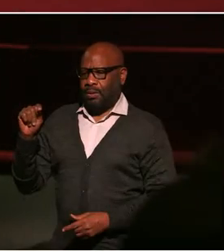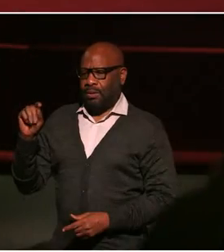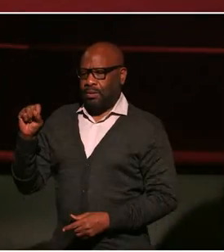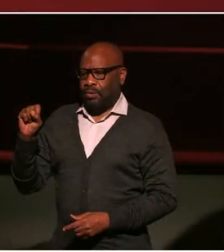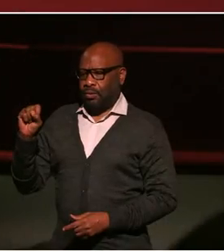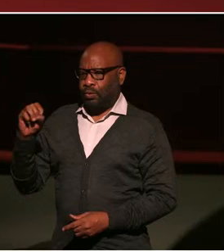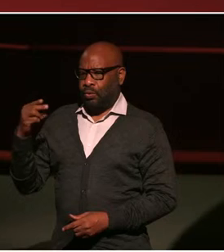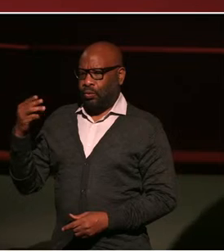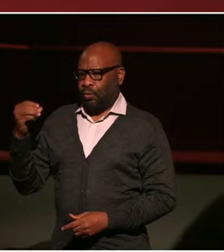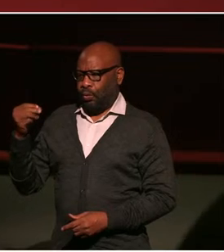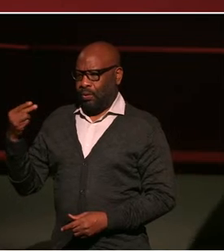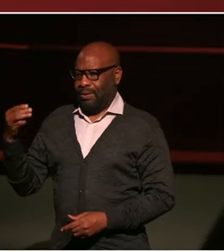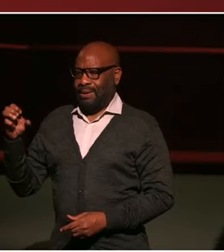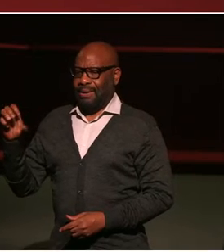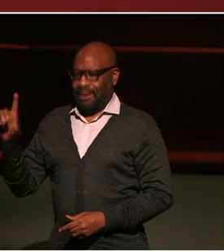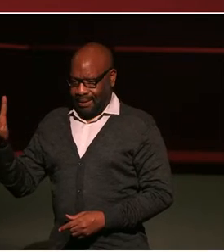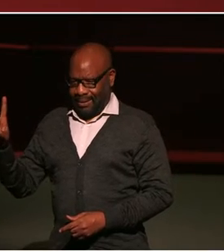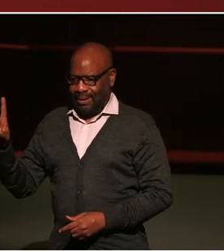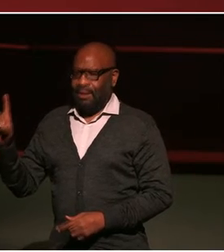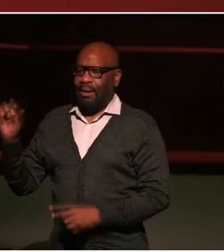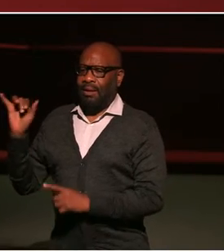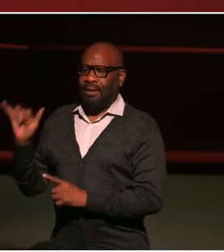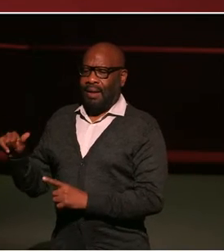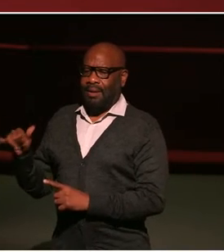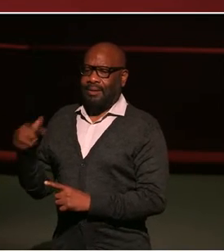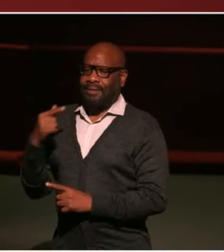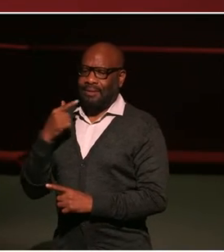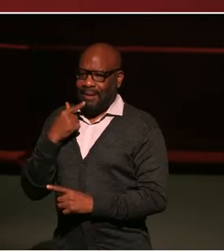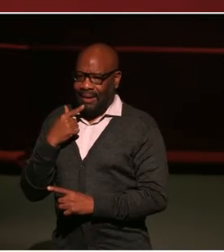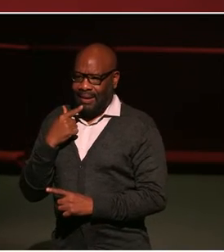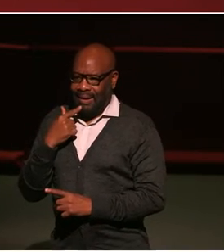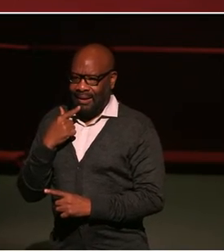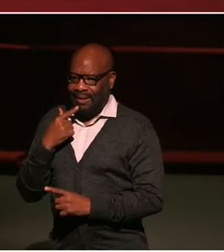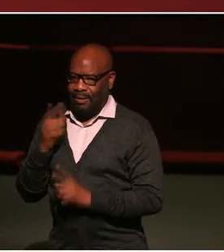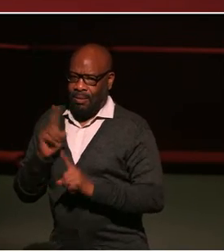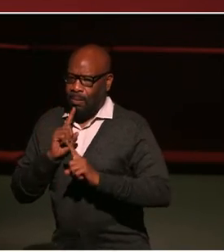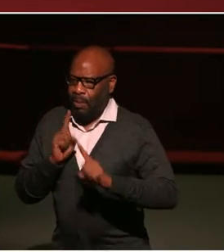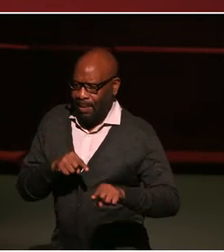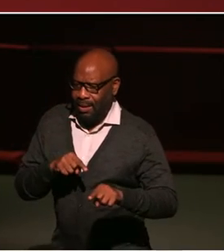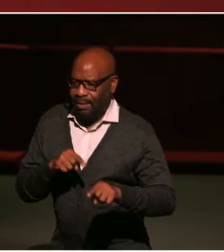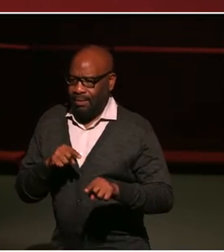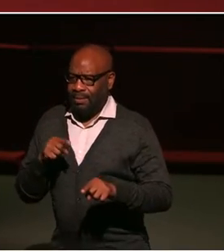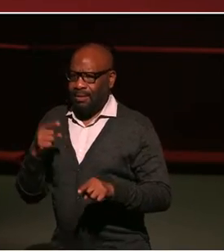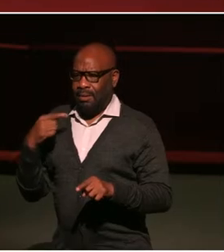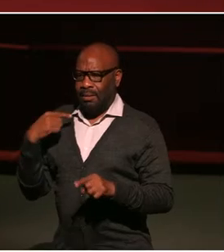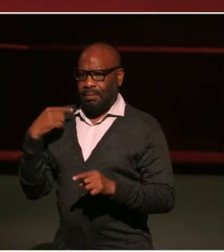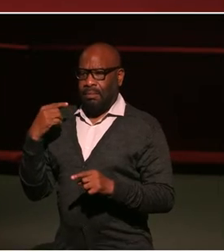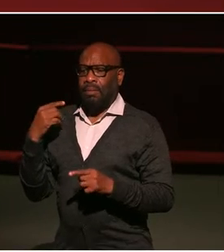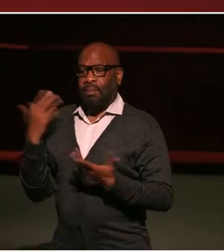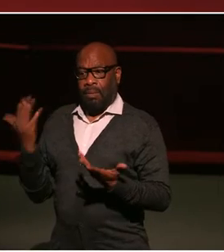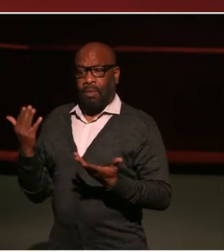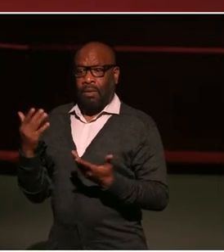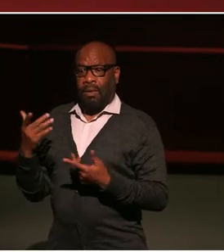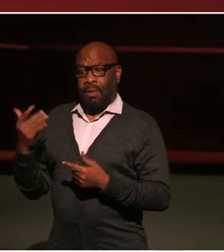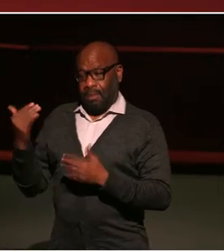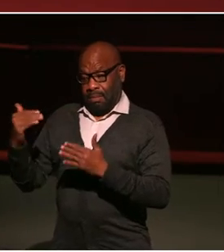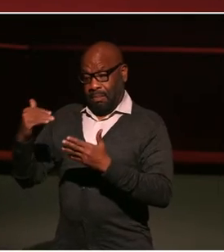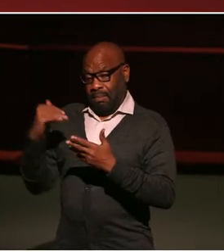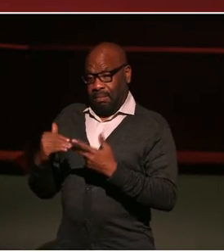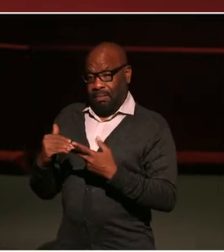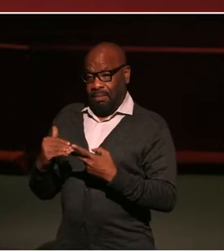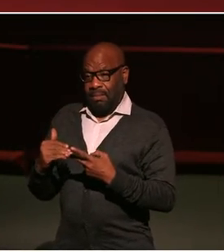Khed Chalup, how are you folks in Southern Tul Shutsid? You're gonna say, we love you, Sacheen. Is that